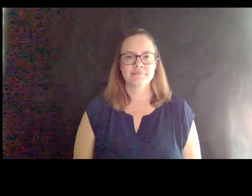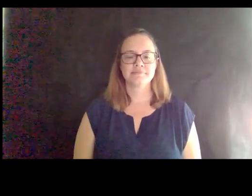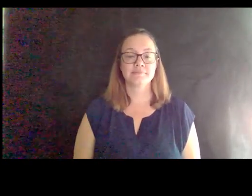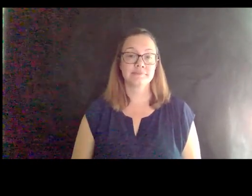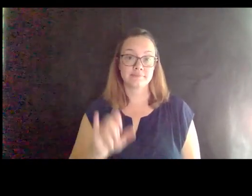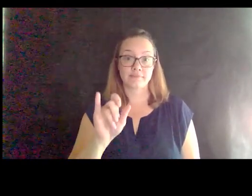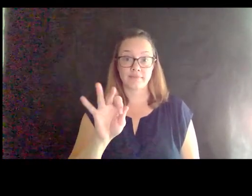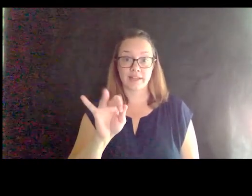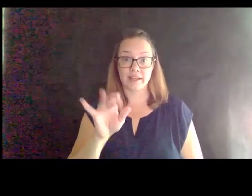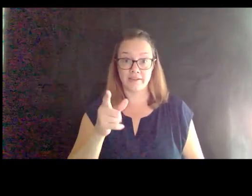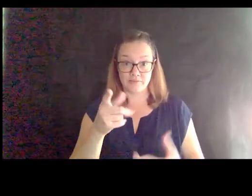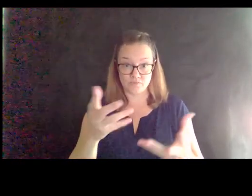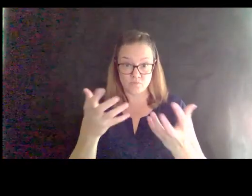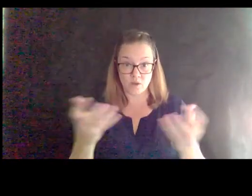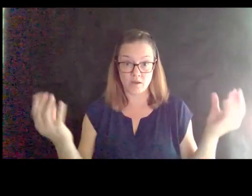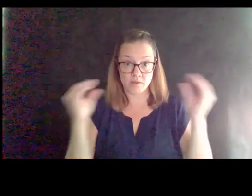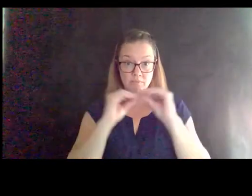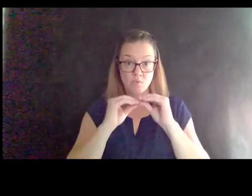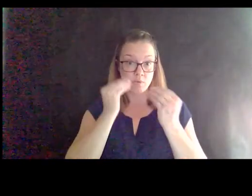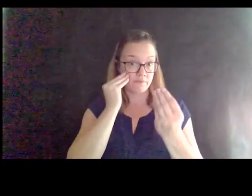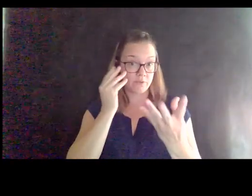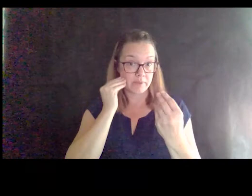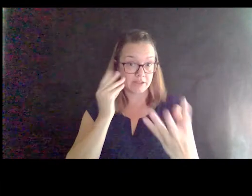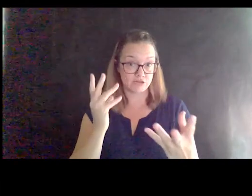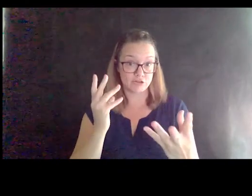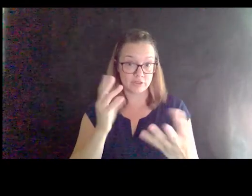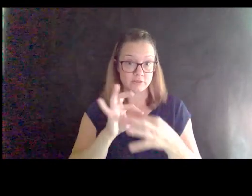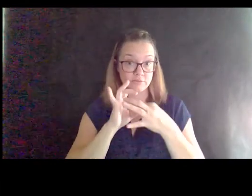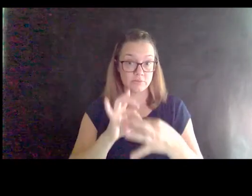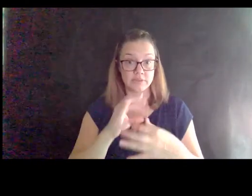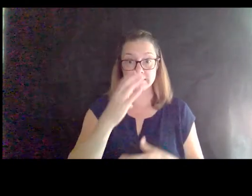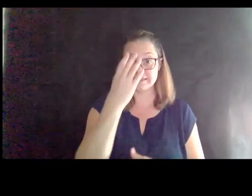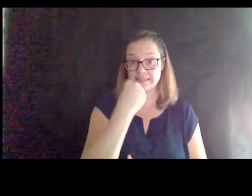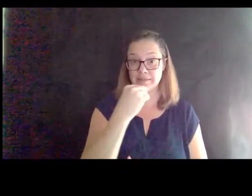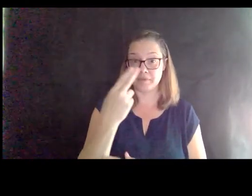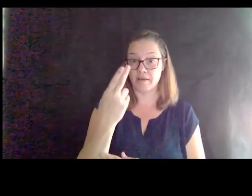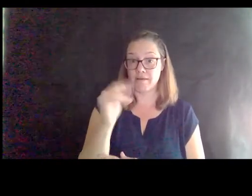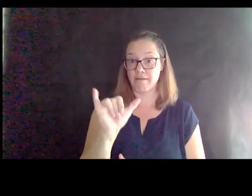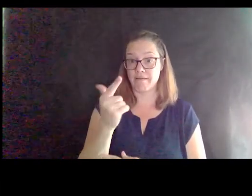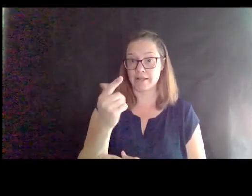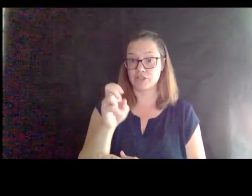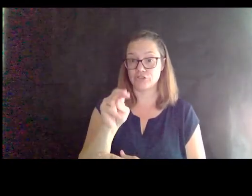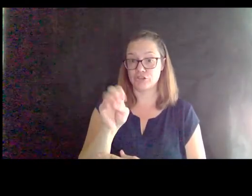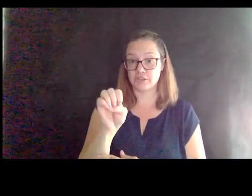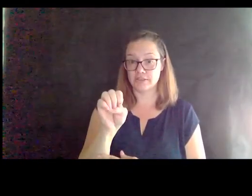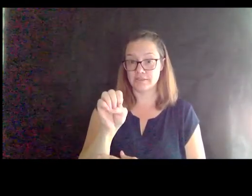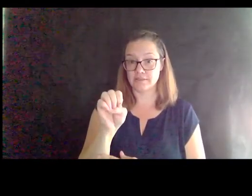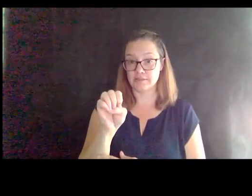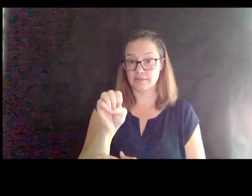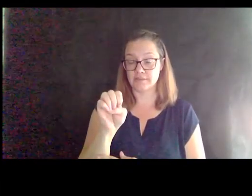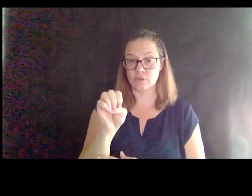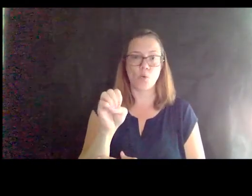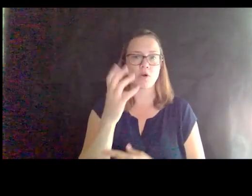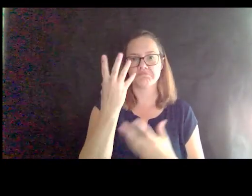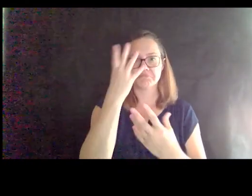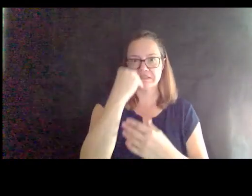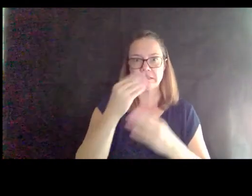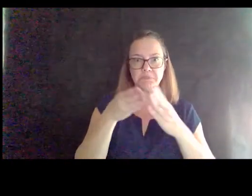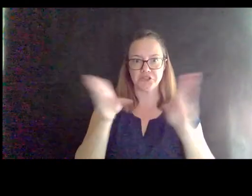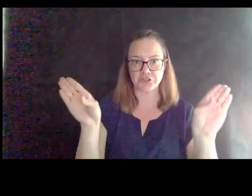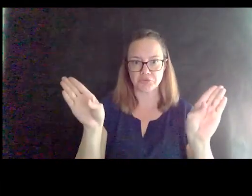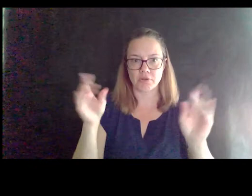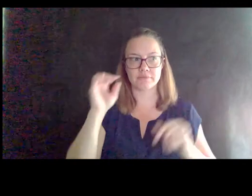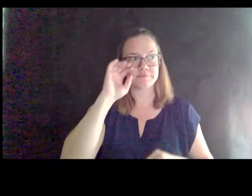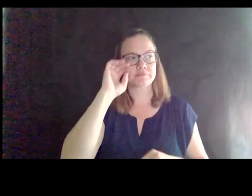If you wanted more information about sleep hygiene and just sleep in